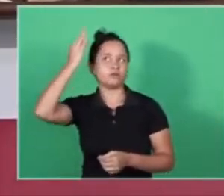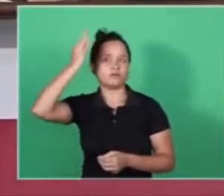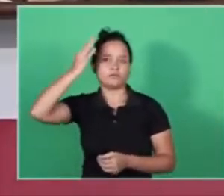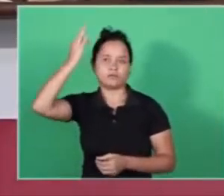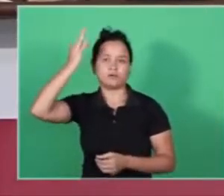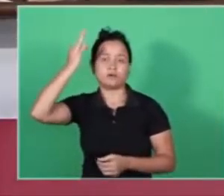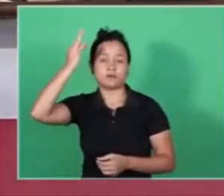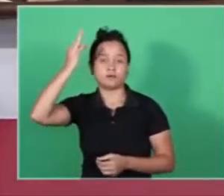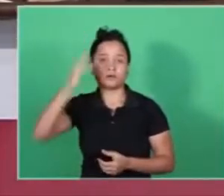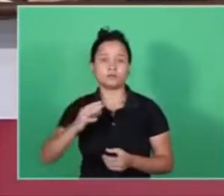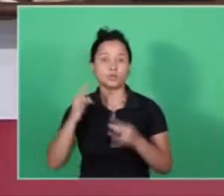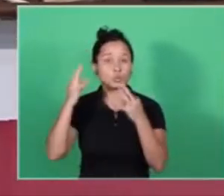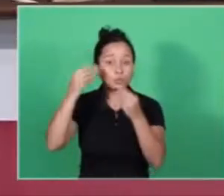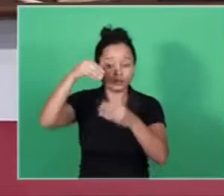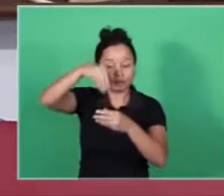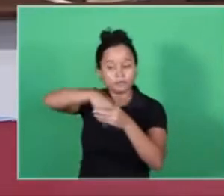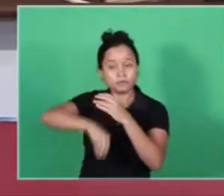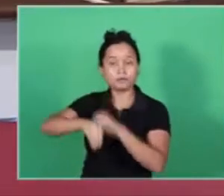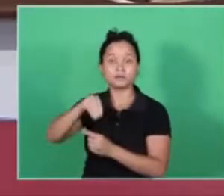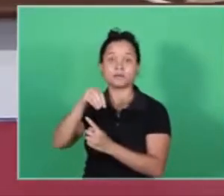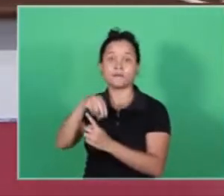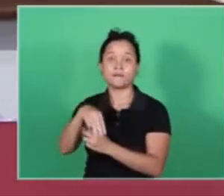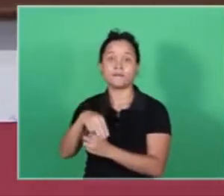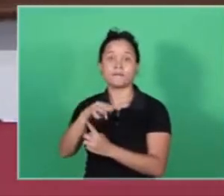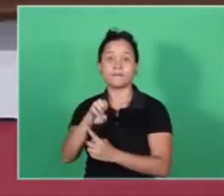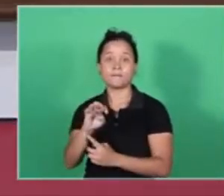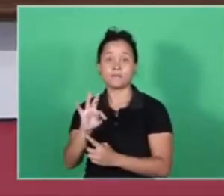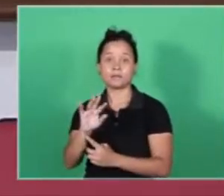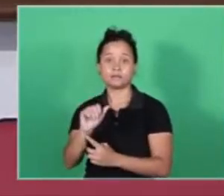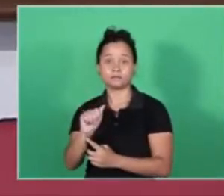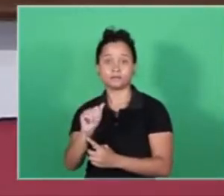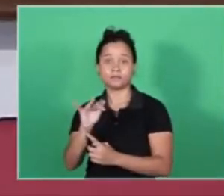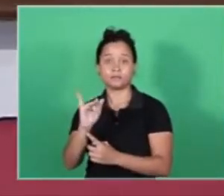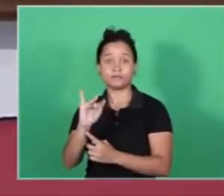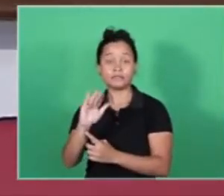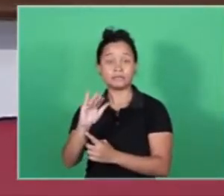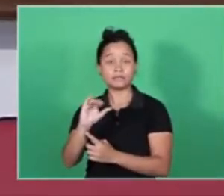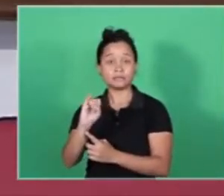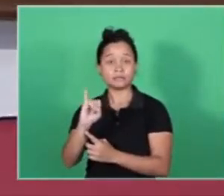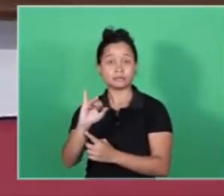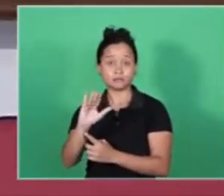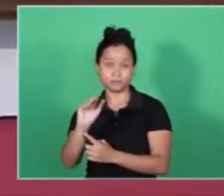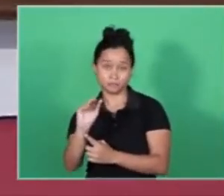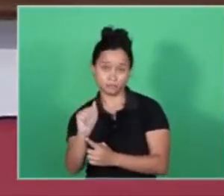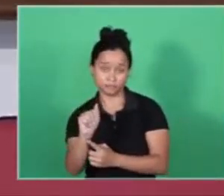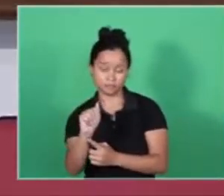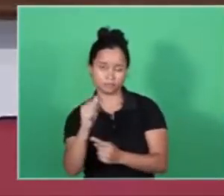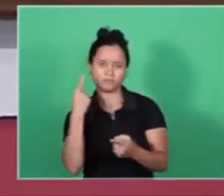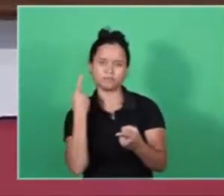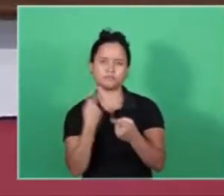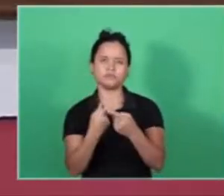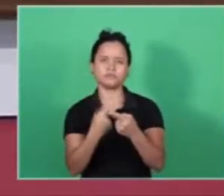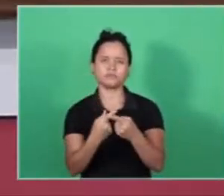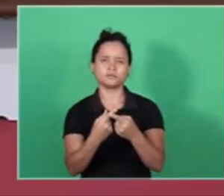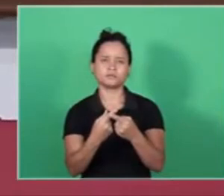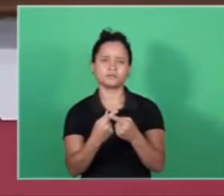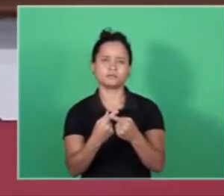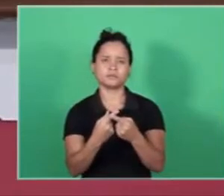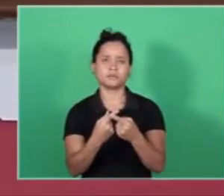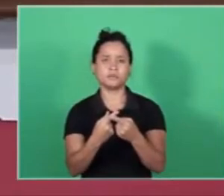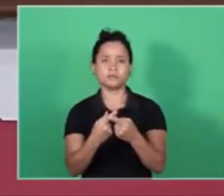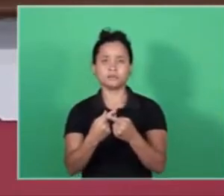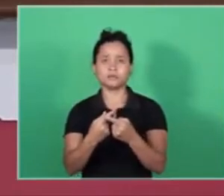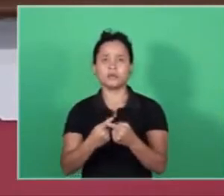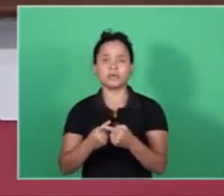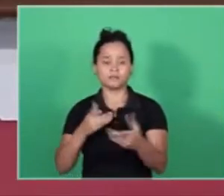the small philosophers, they're all within metaphysics. Why? Because they didn't leave this. Metaphysics